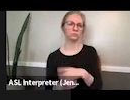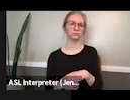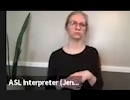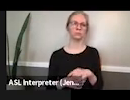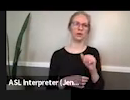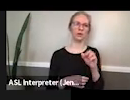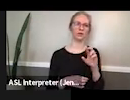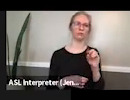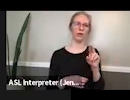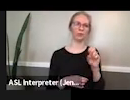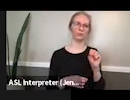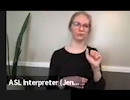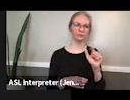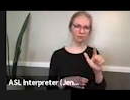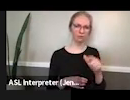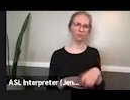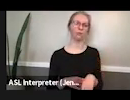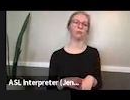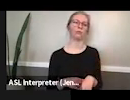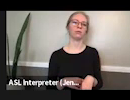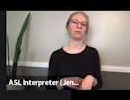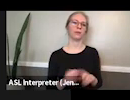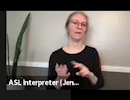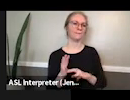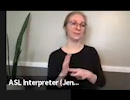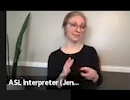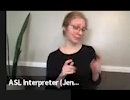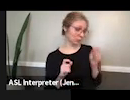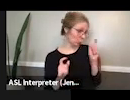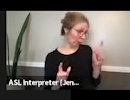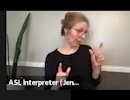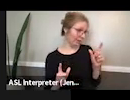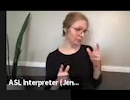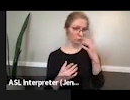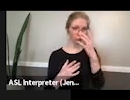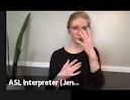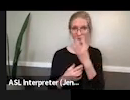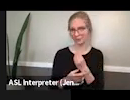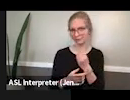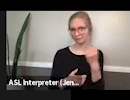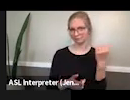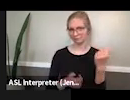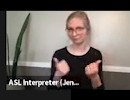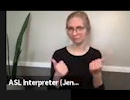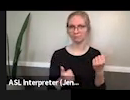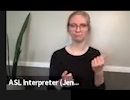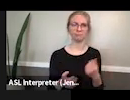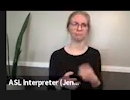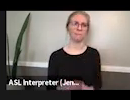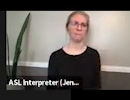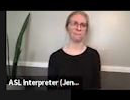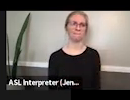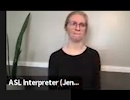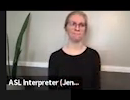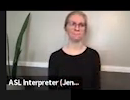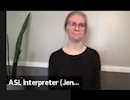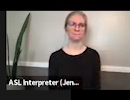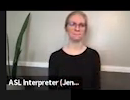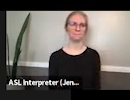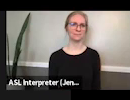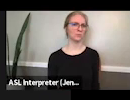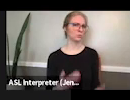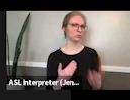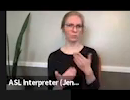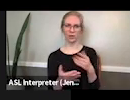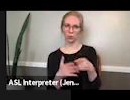Arousal. That is he awake or is he asleep? That's that notion that no matter what you do, you can't get the baby to